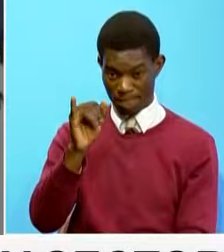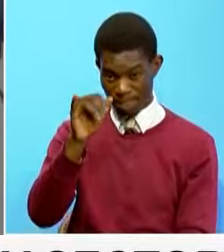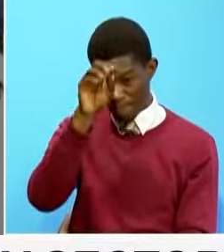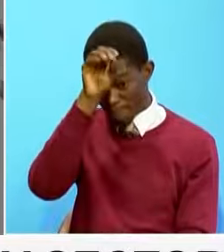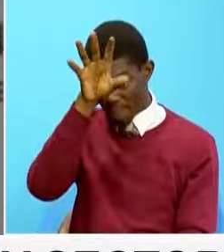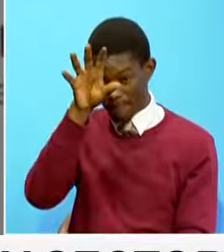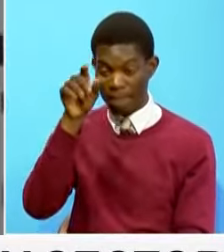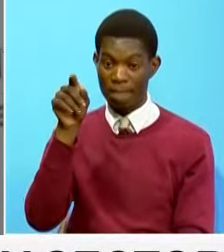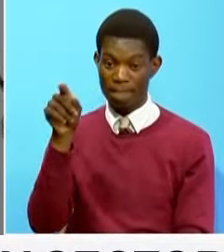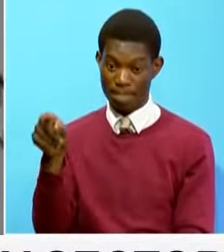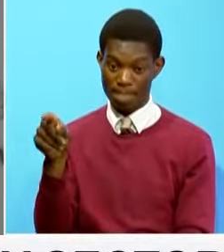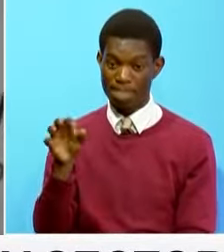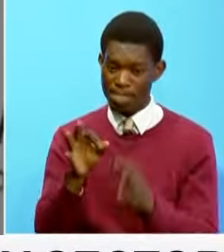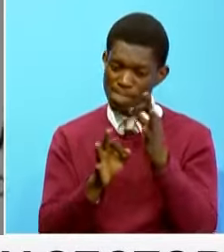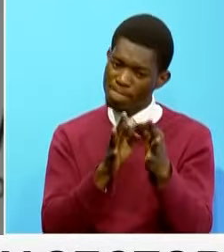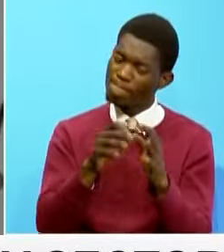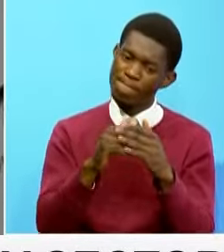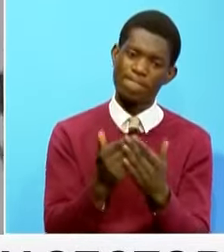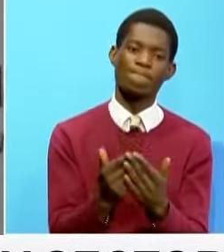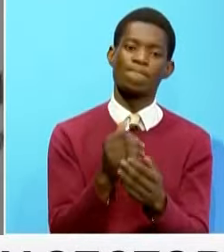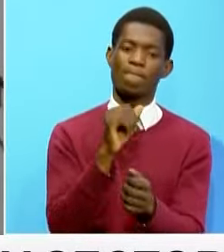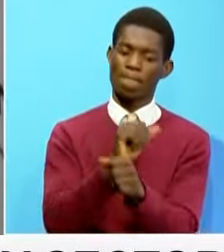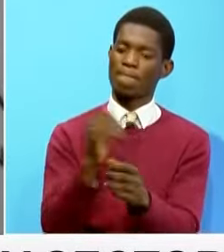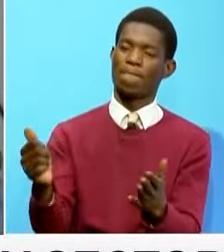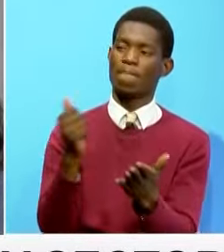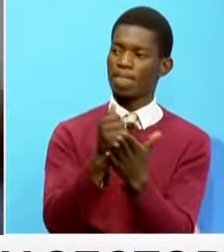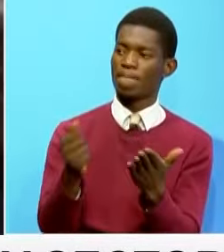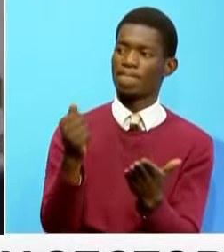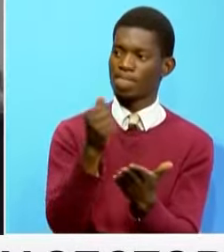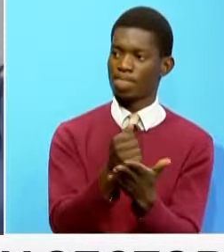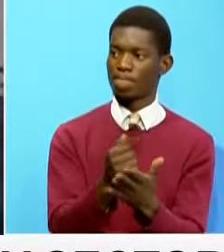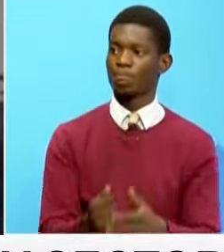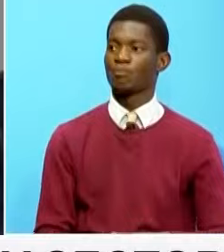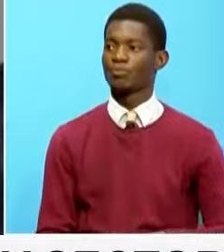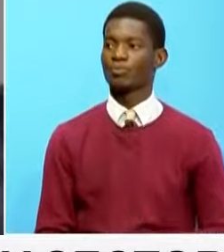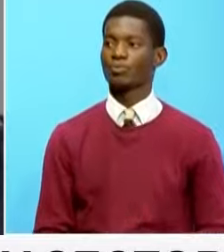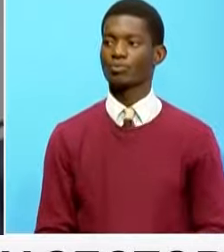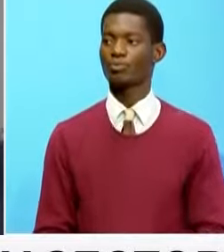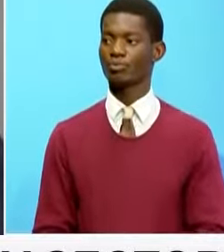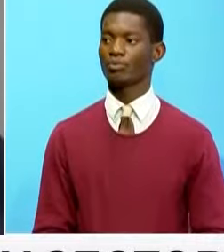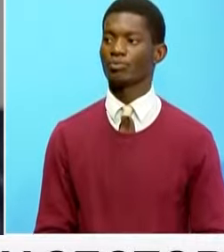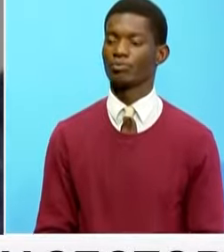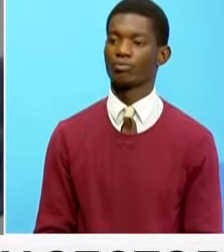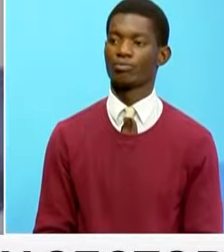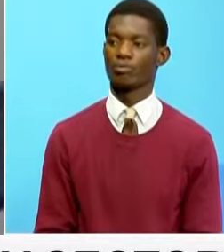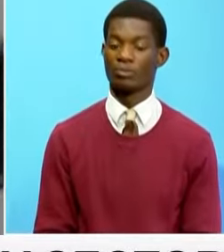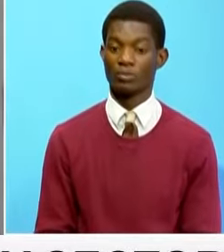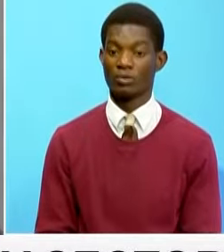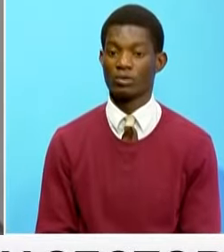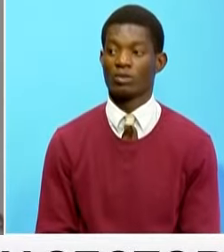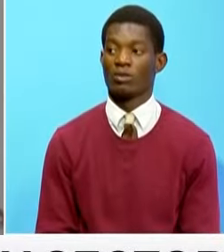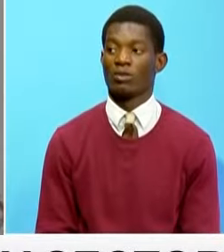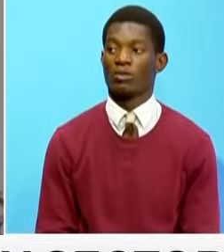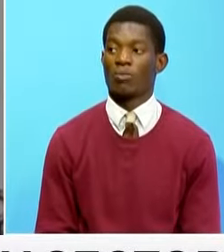locals. We are great that at least 5 bids must be submitted by our key stakeholders, and we agreed on the